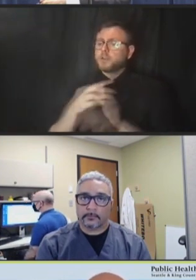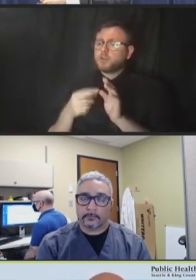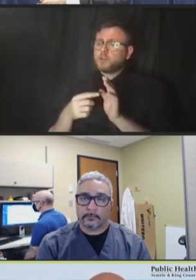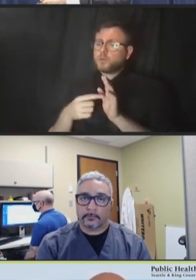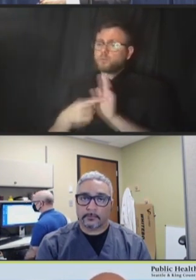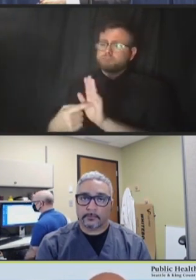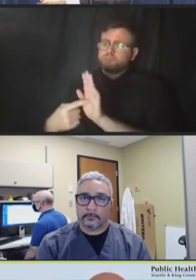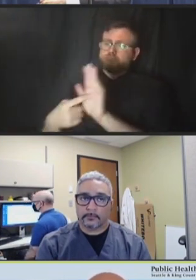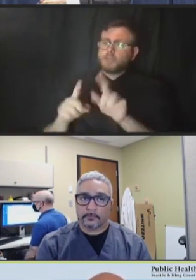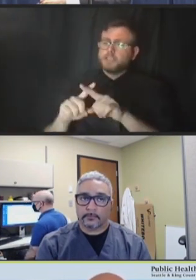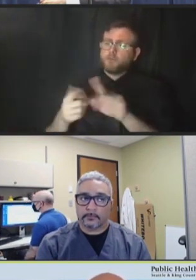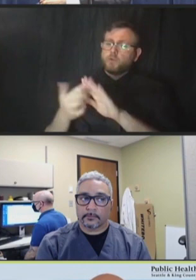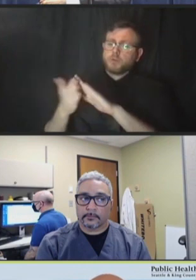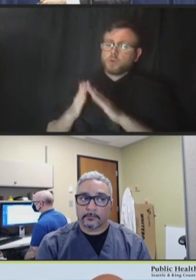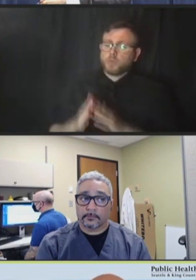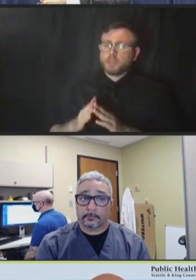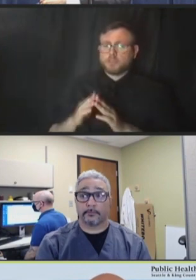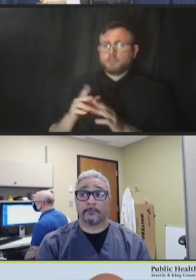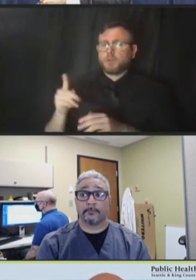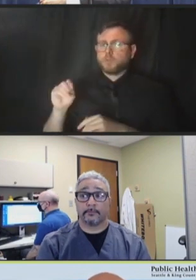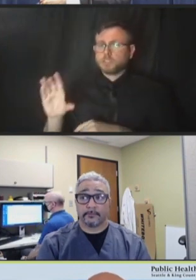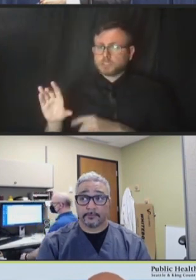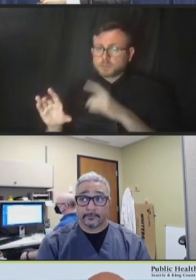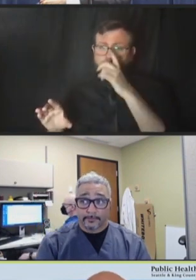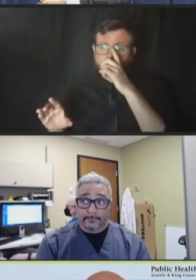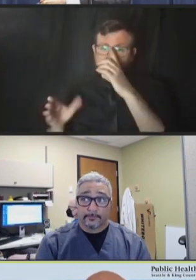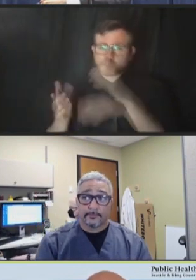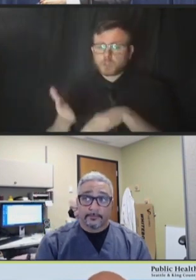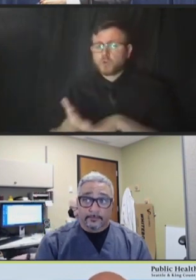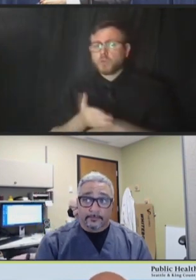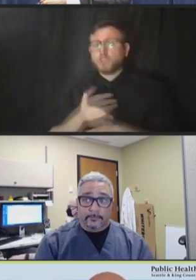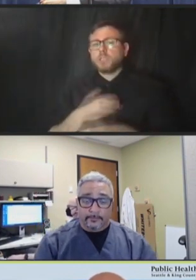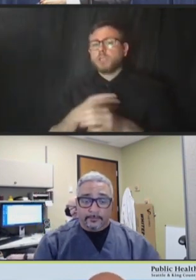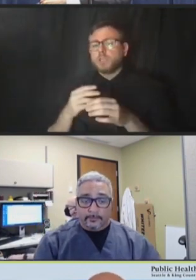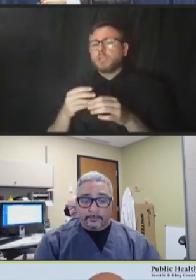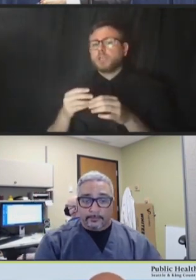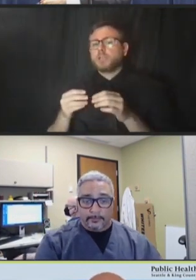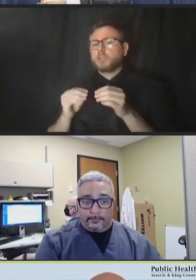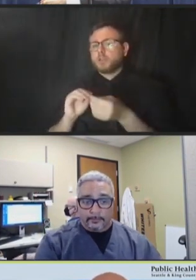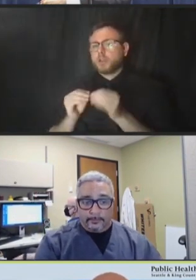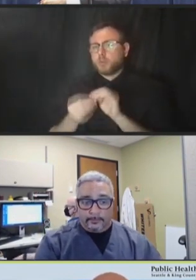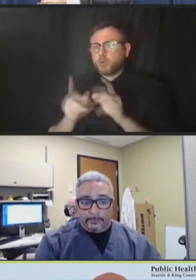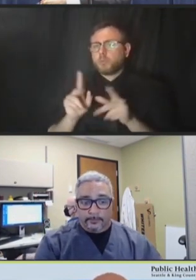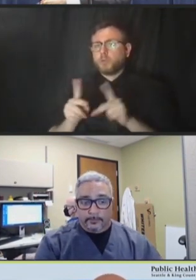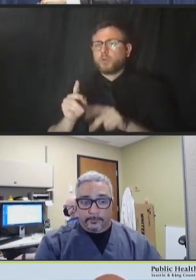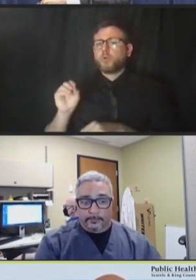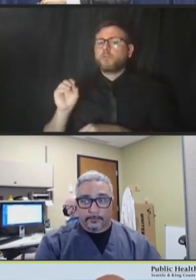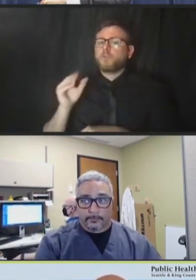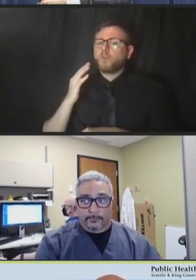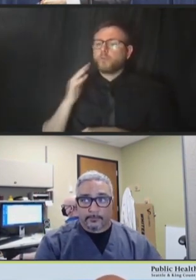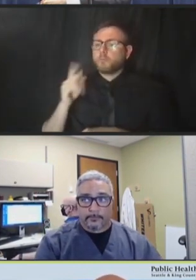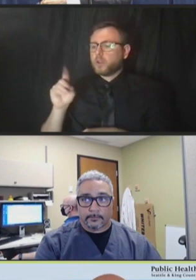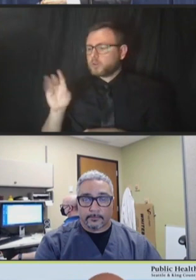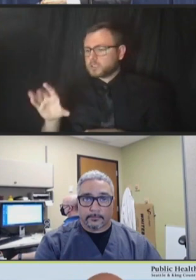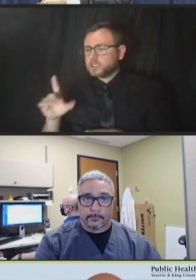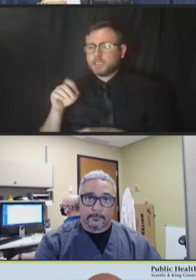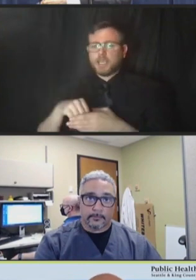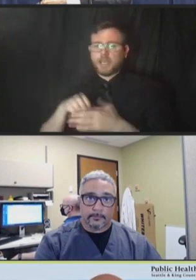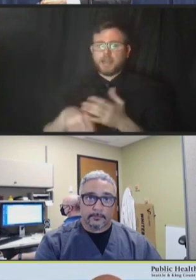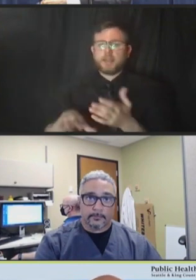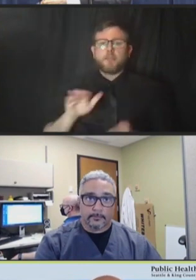for increasing the number of people of color in medicine and research fields? Do we have